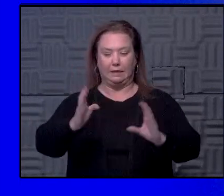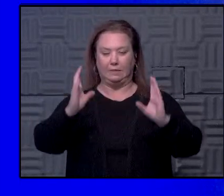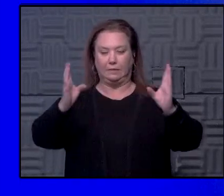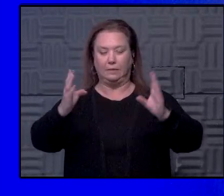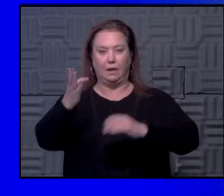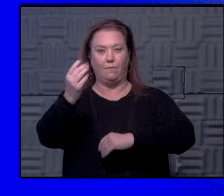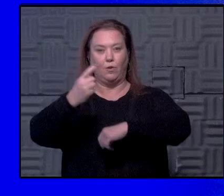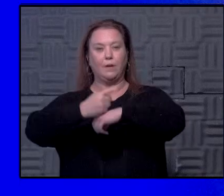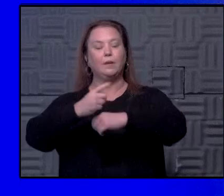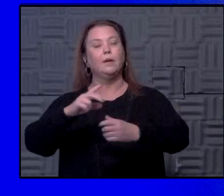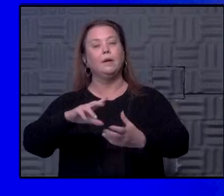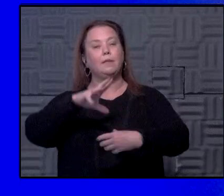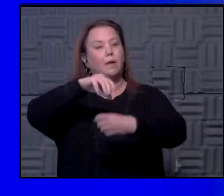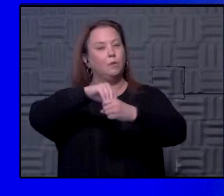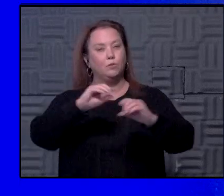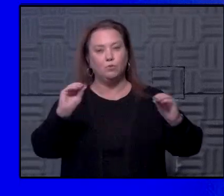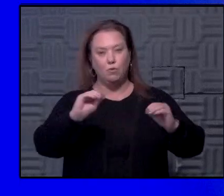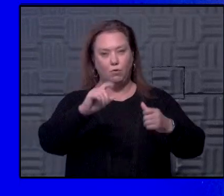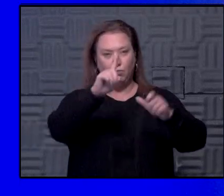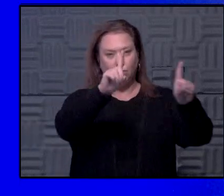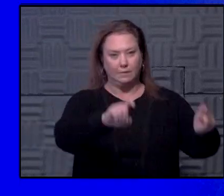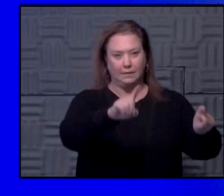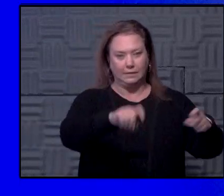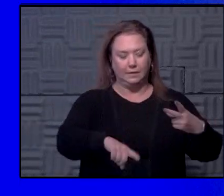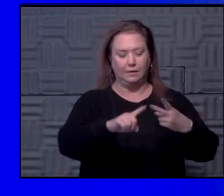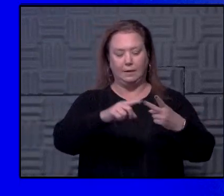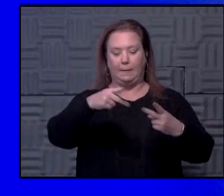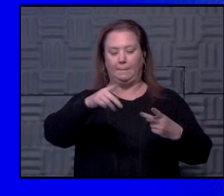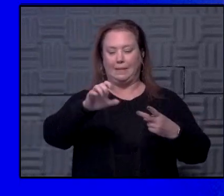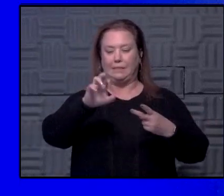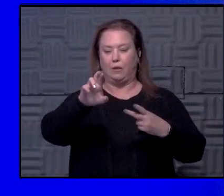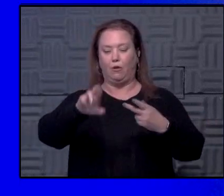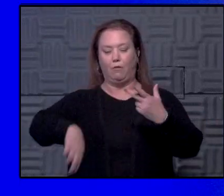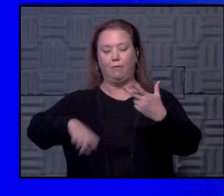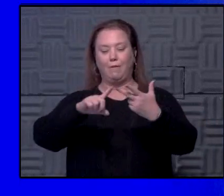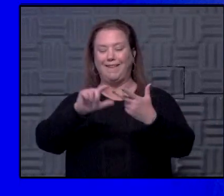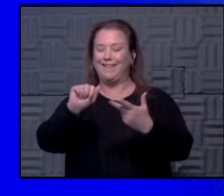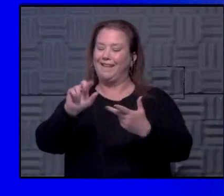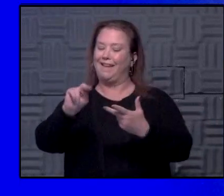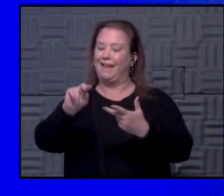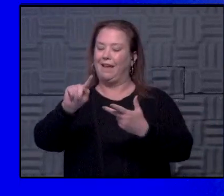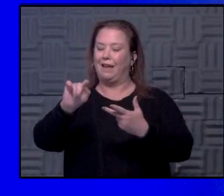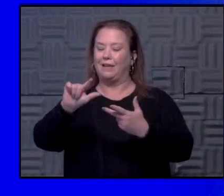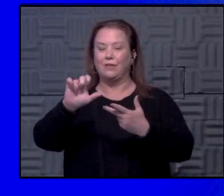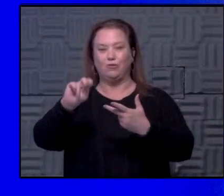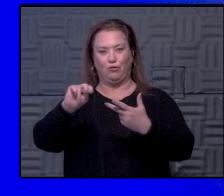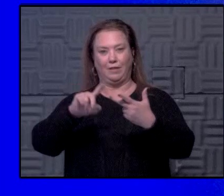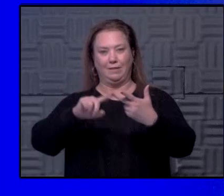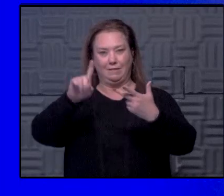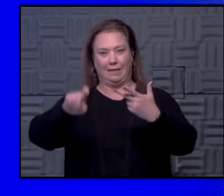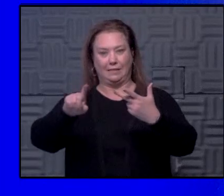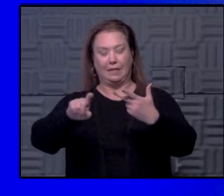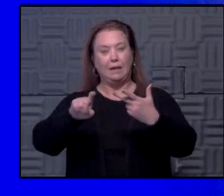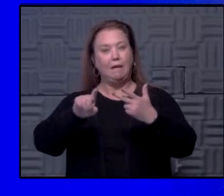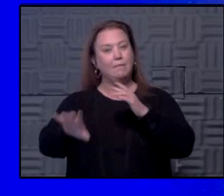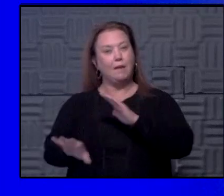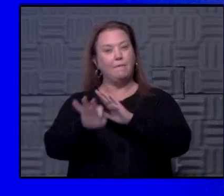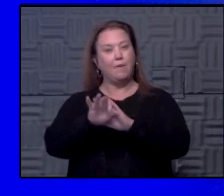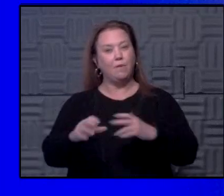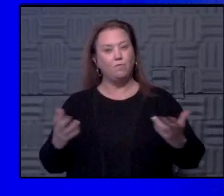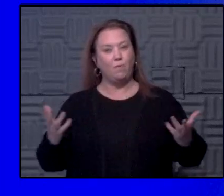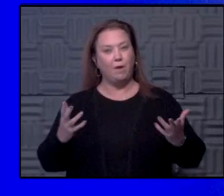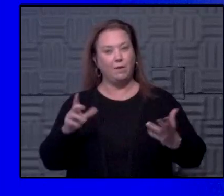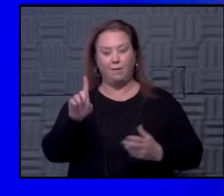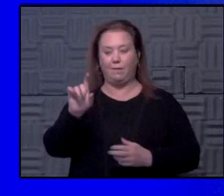no testing. That included PCR testing and antigen testing. And what they found from those studies, from